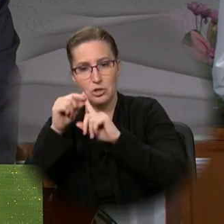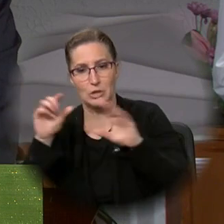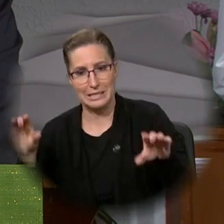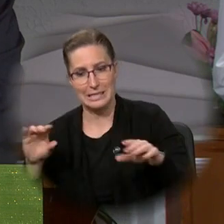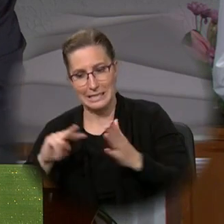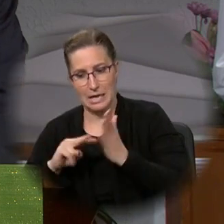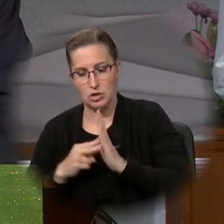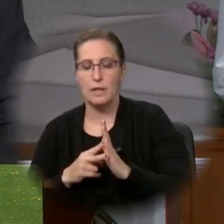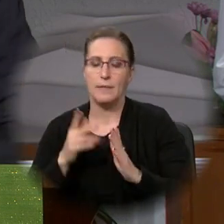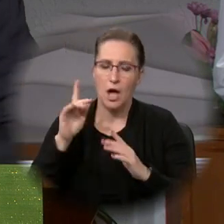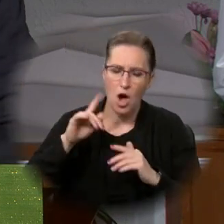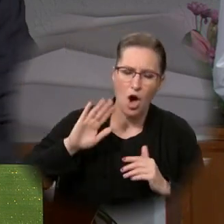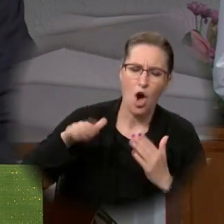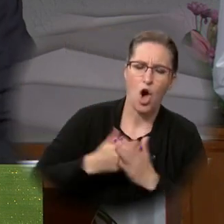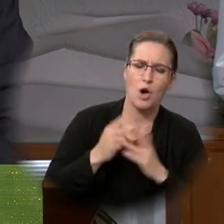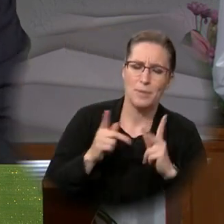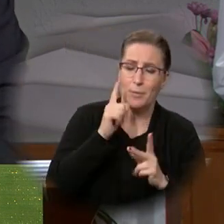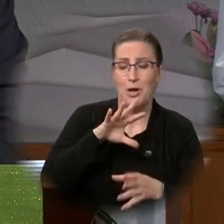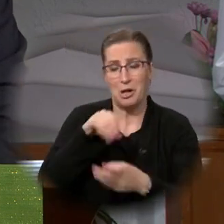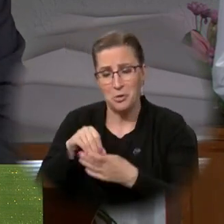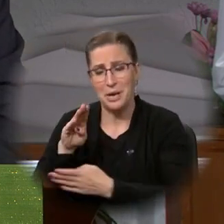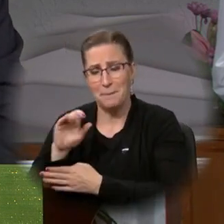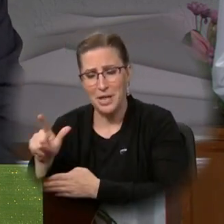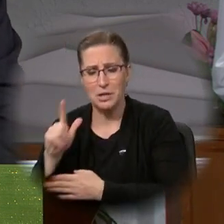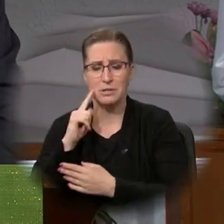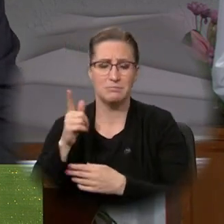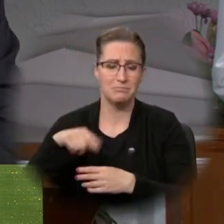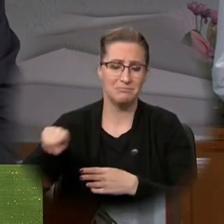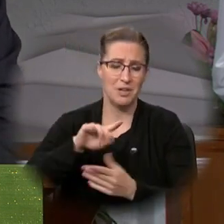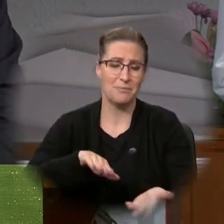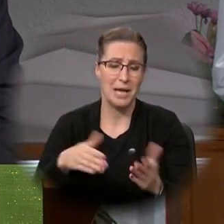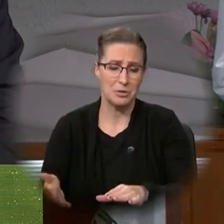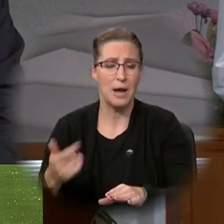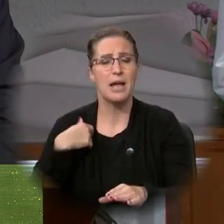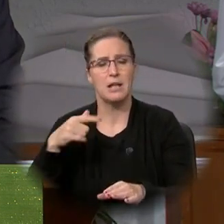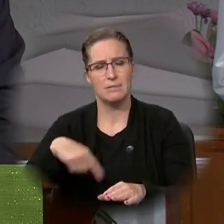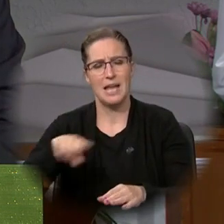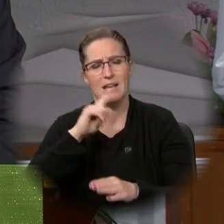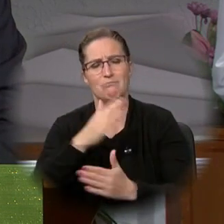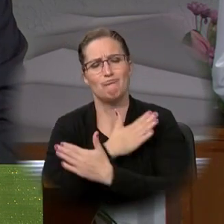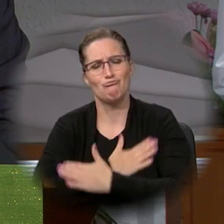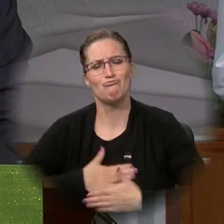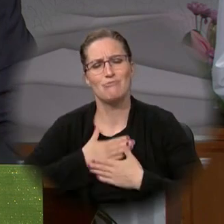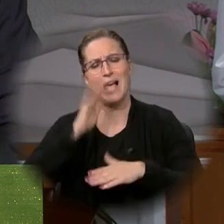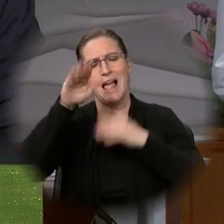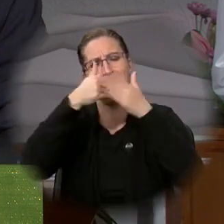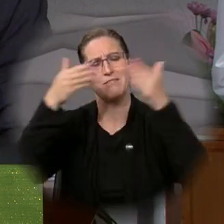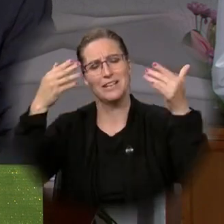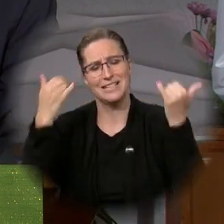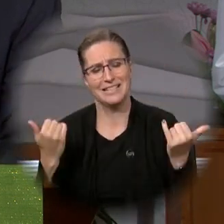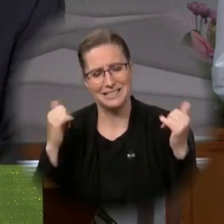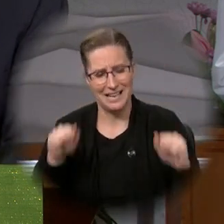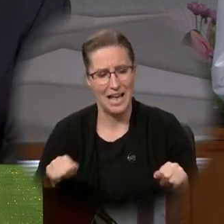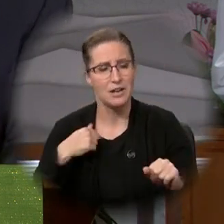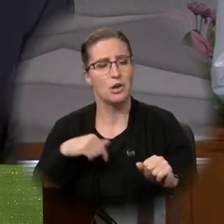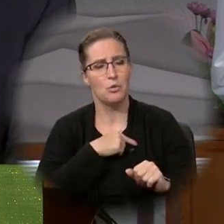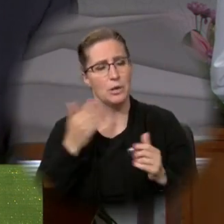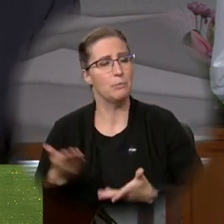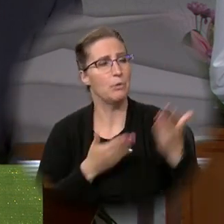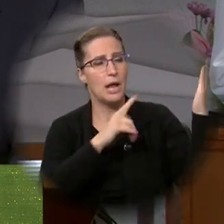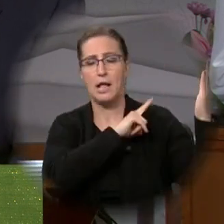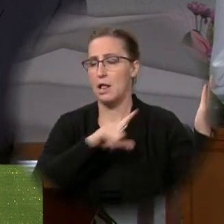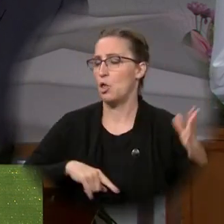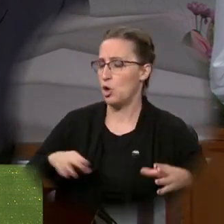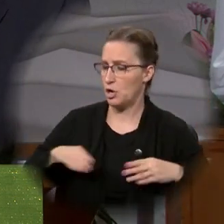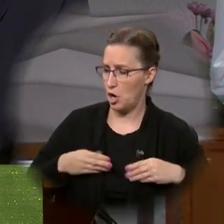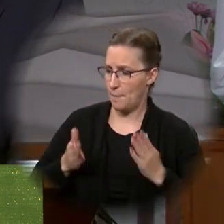have died, may now enjoy the peace and life of heaven. We pray to the Lord. Lord, hear our prayer.